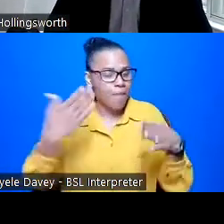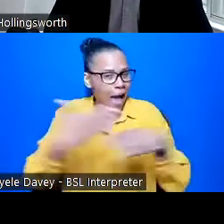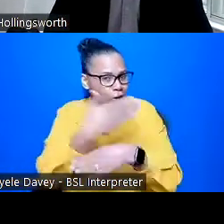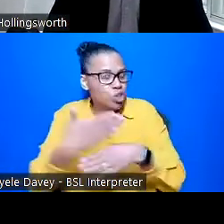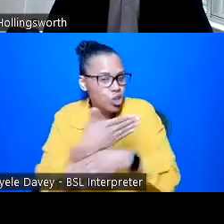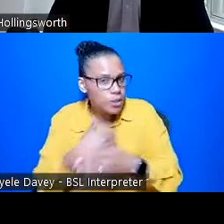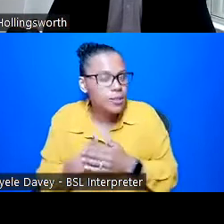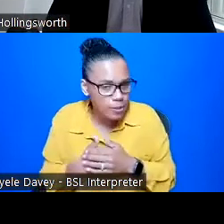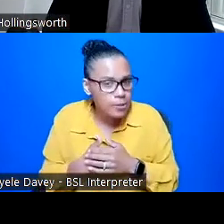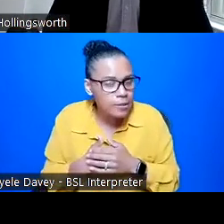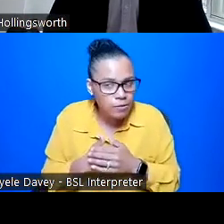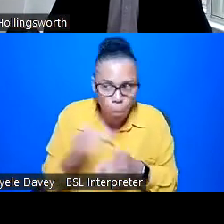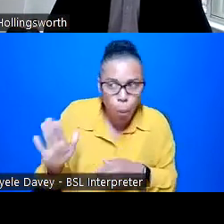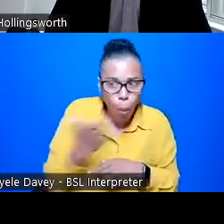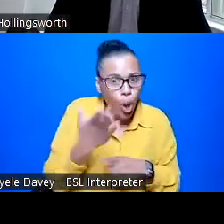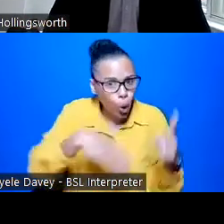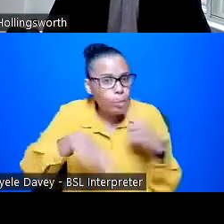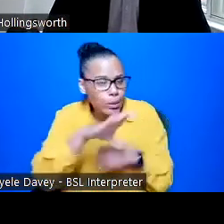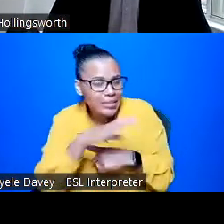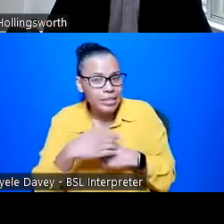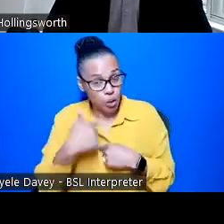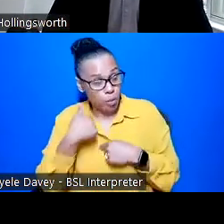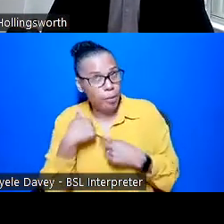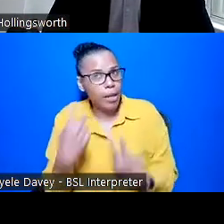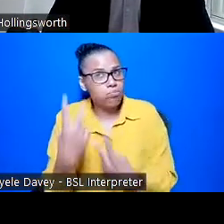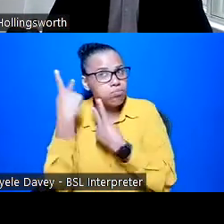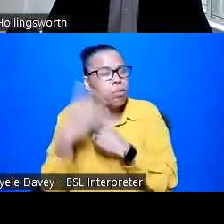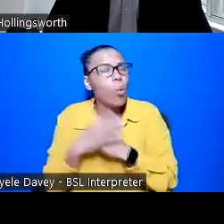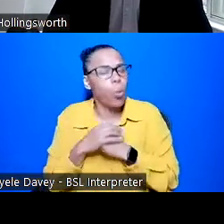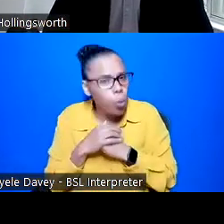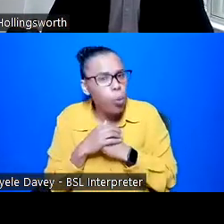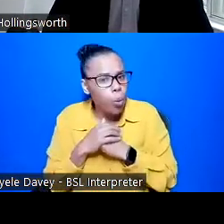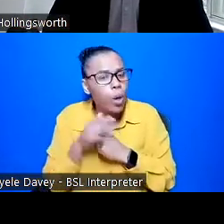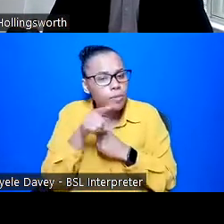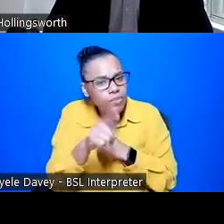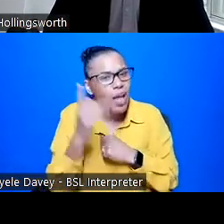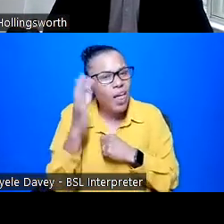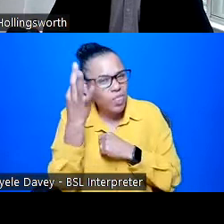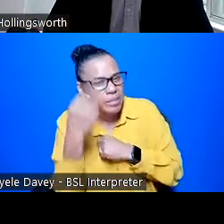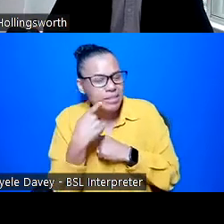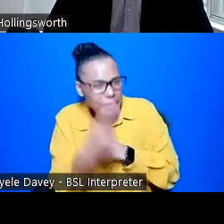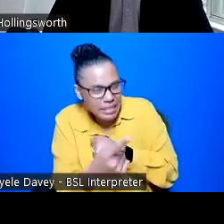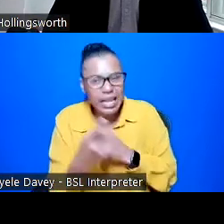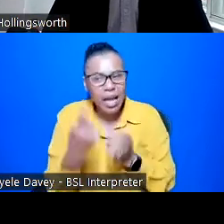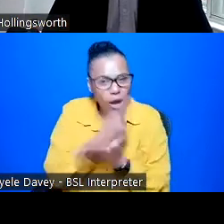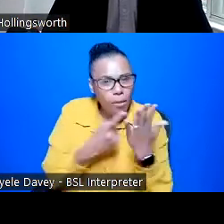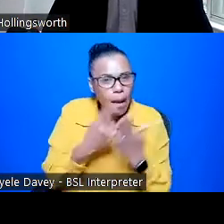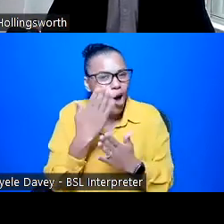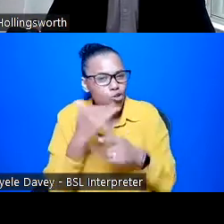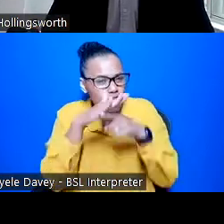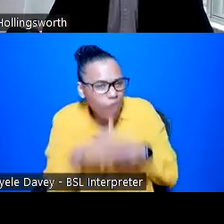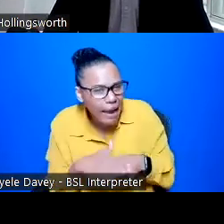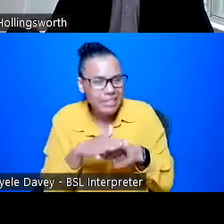community. And actually, I reflect on that because the Minister has already mentioned the Tackling Racism and Racial Inequality in Sport